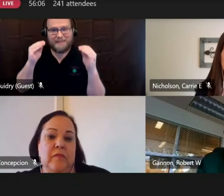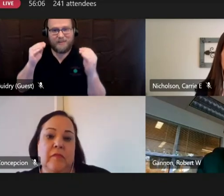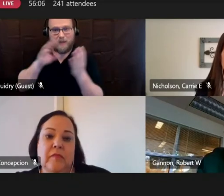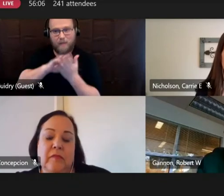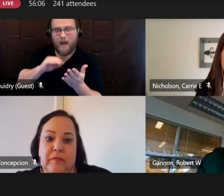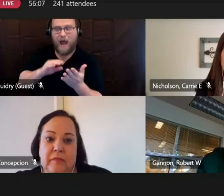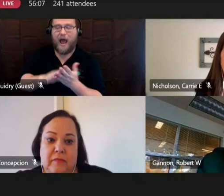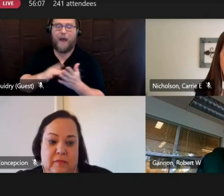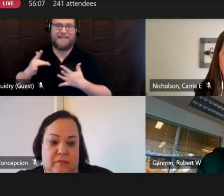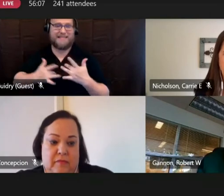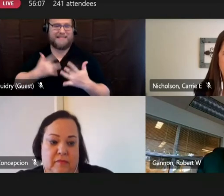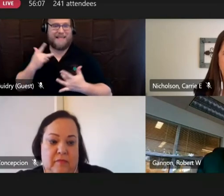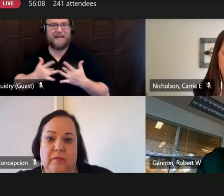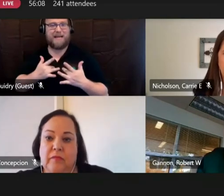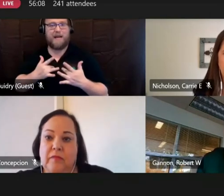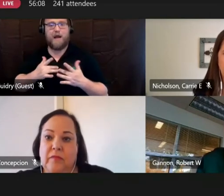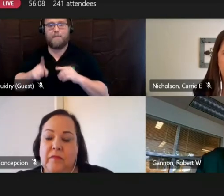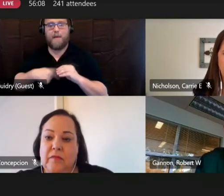one-to-one district.